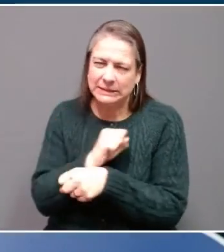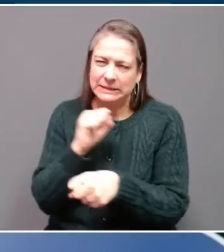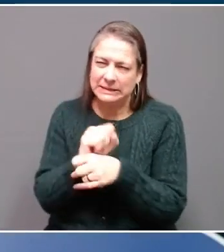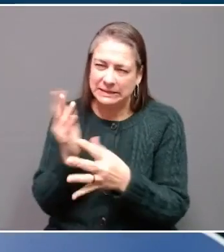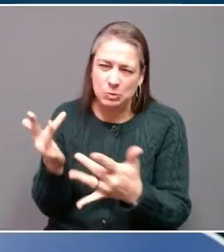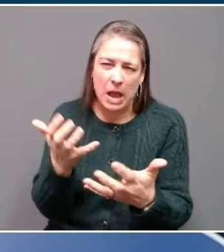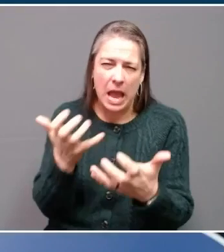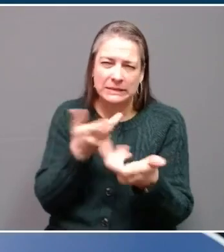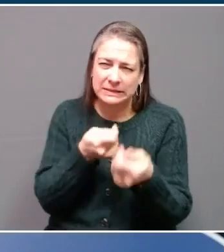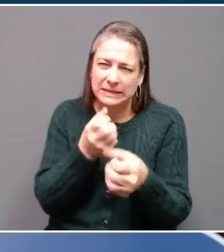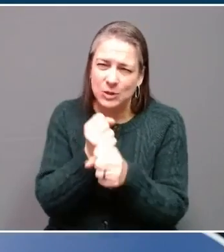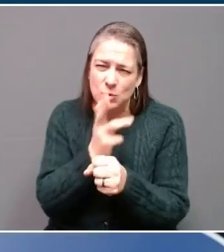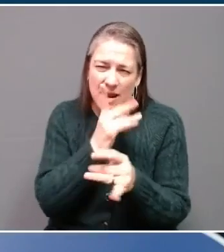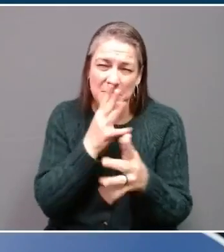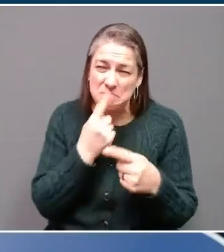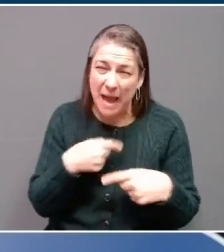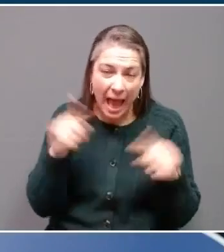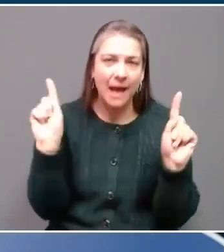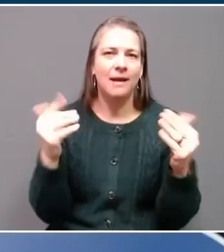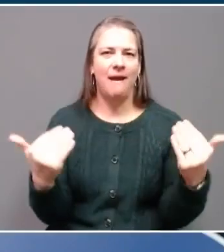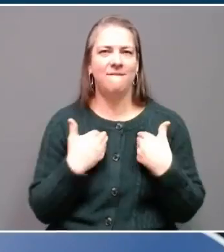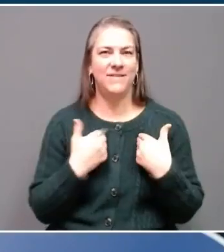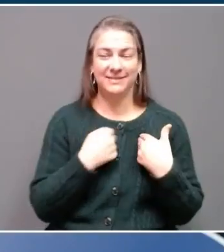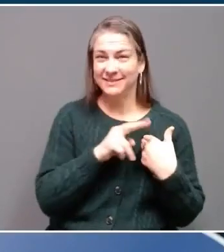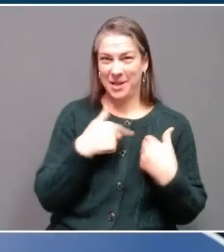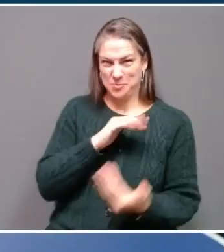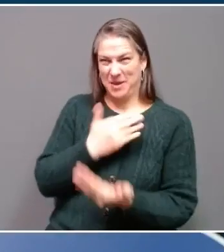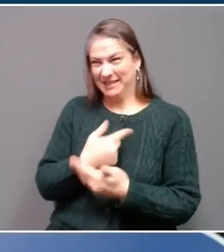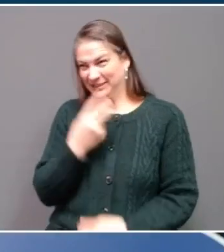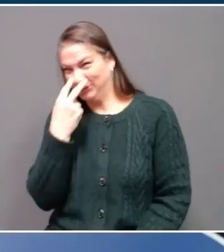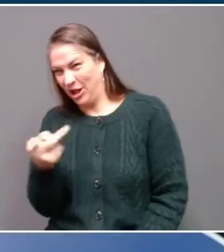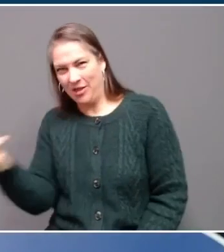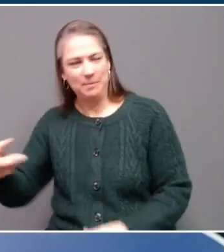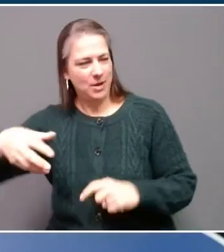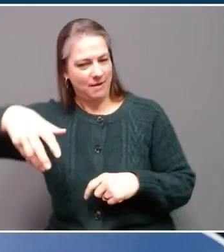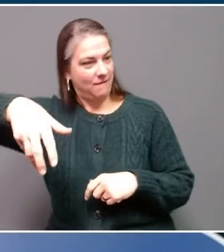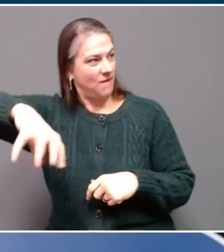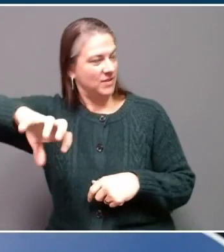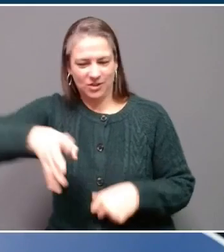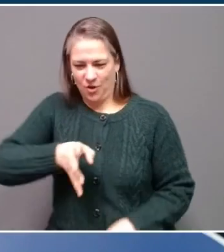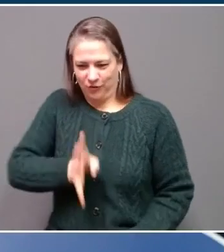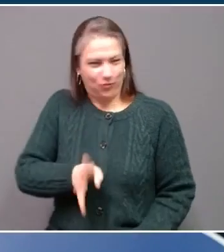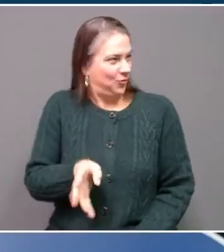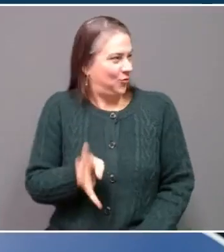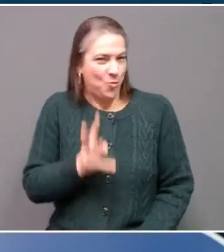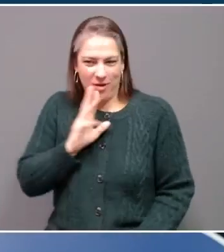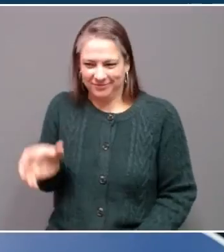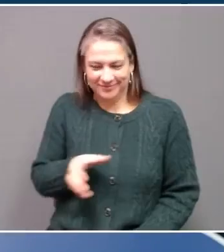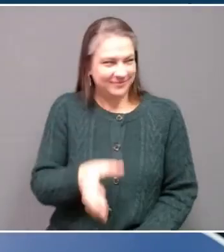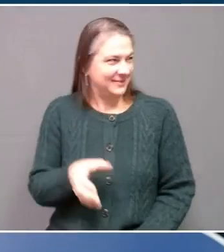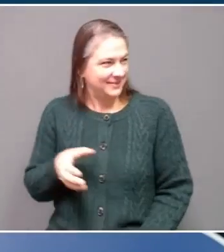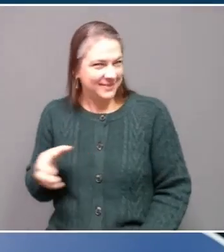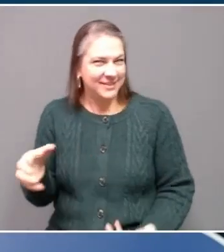to see them turn on the faucet, even have a drink of water with them, is really special. It shows you that,